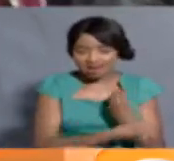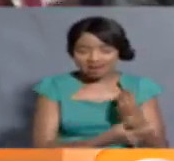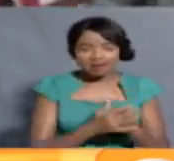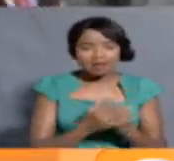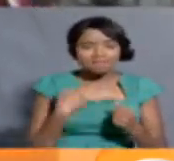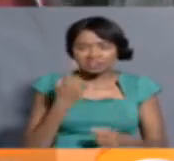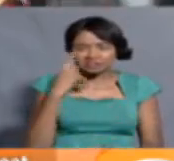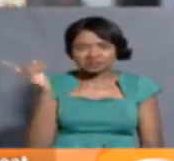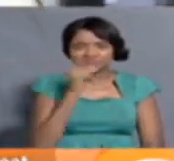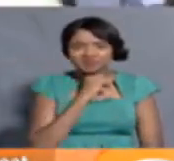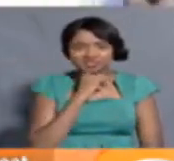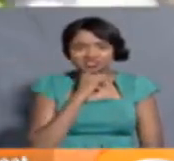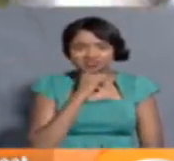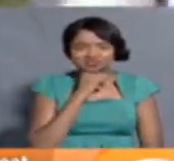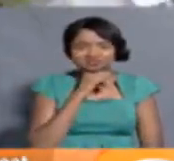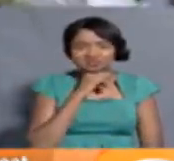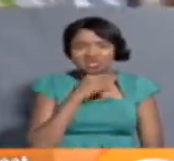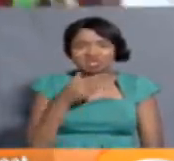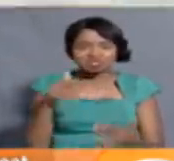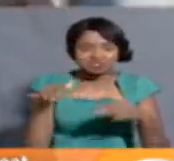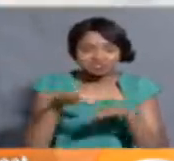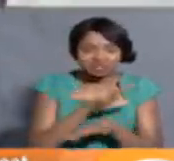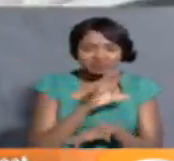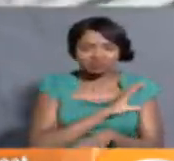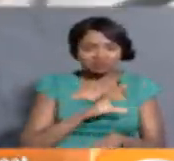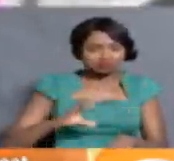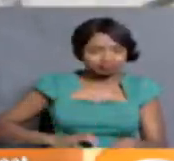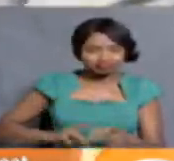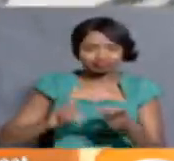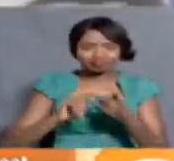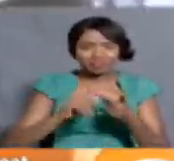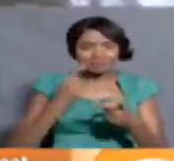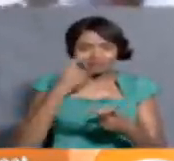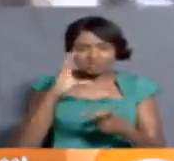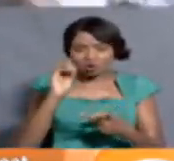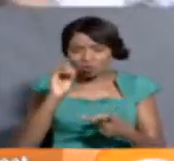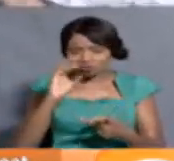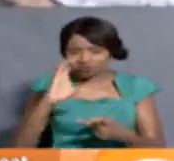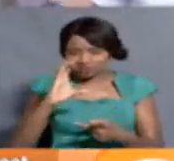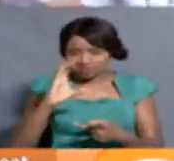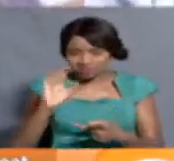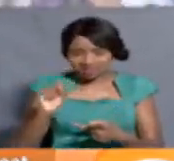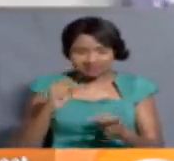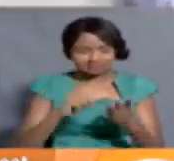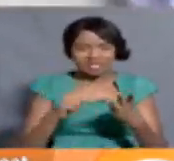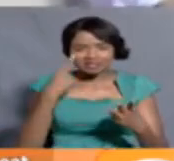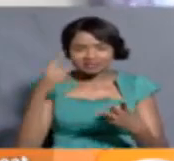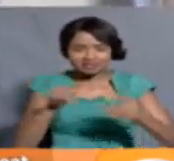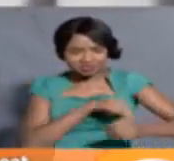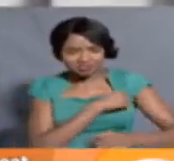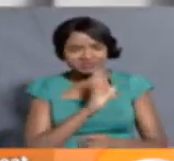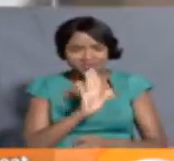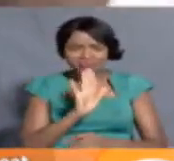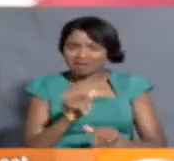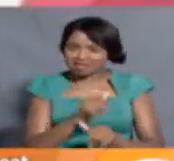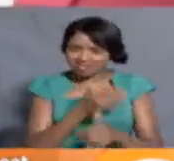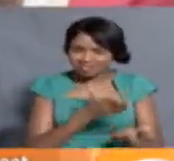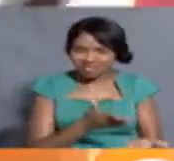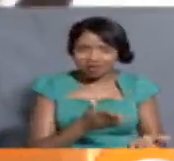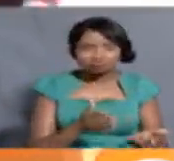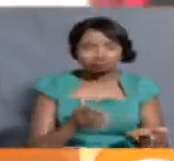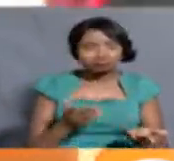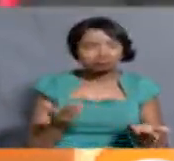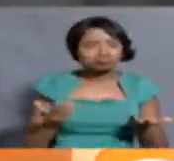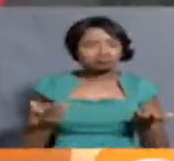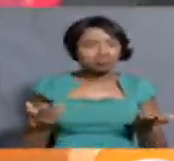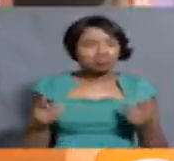deputy county commissioner there. I saw the OCPD there. I saw the LCS there. I saw chiefs in their uniform. So what is